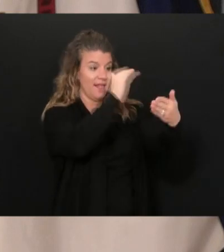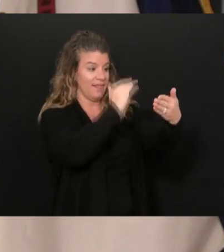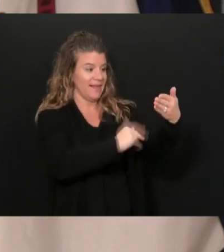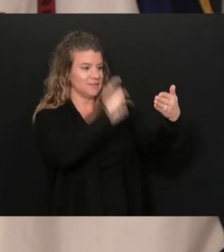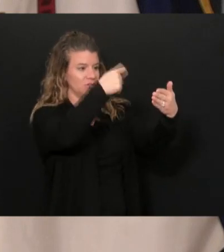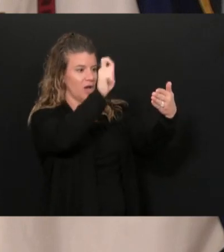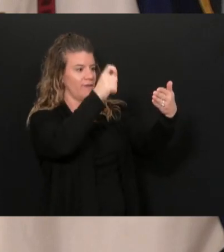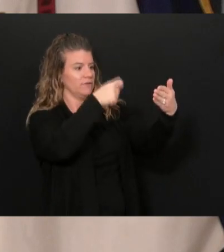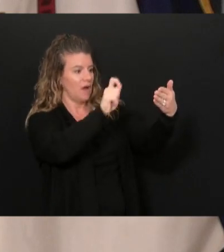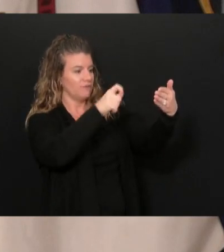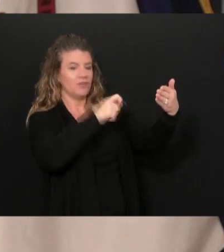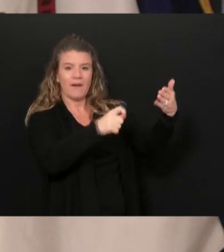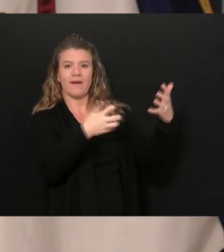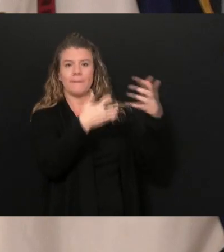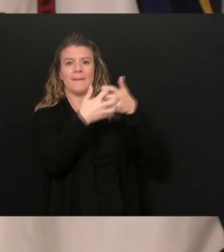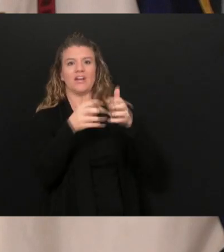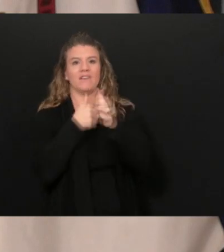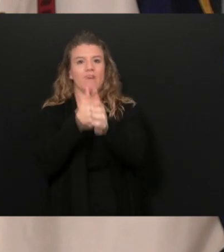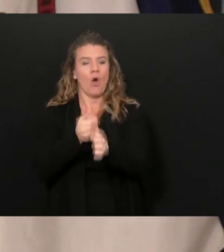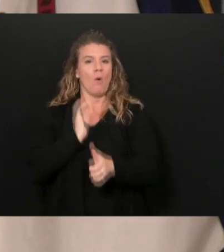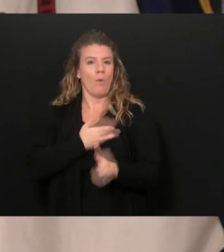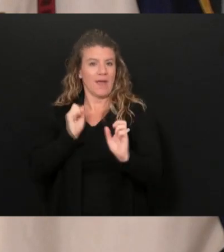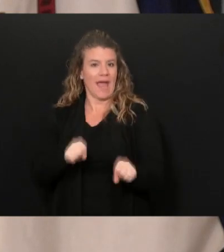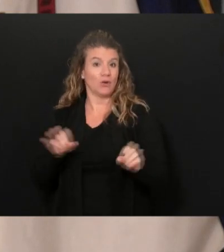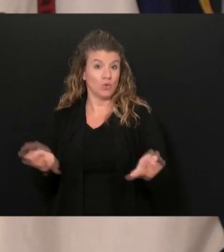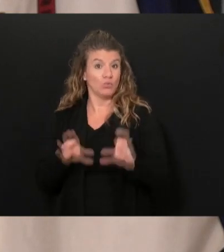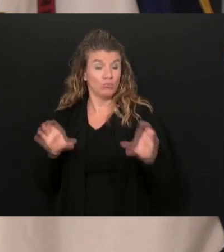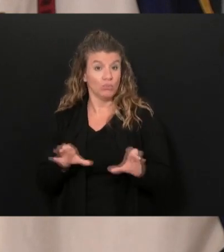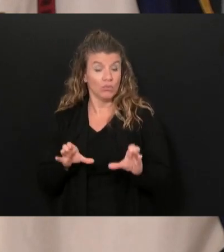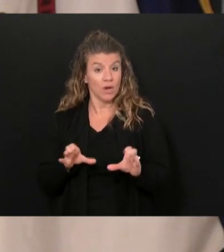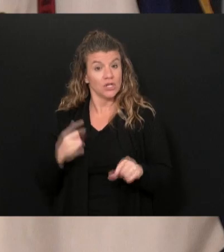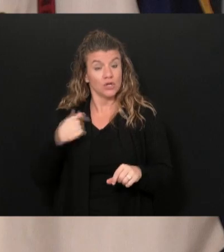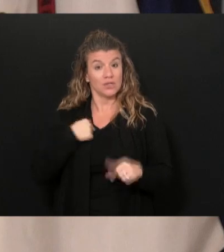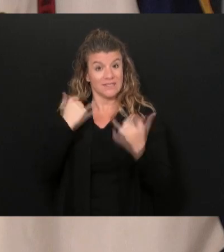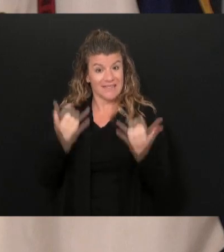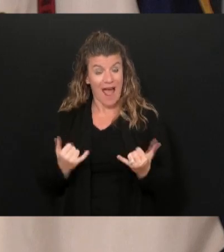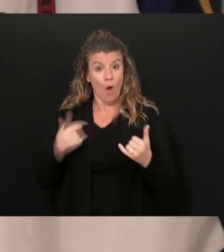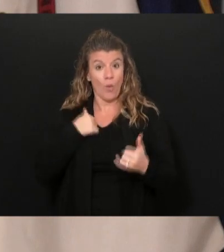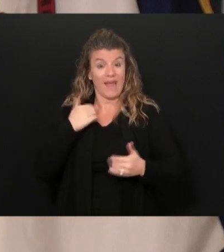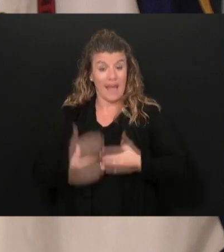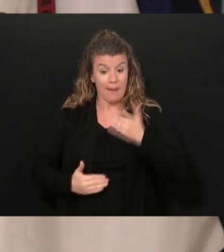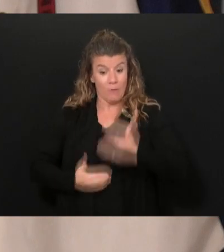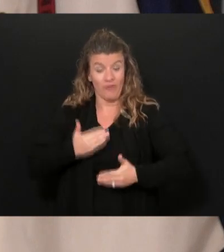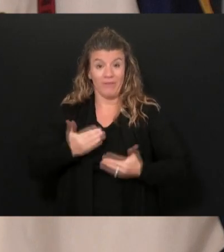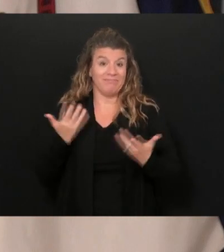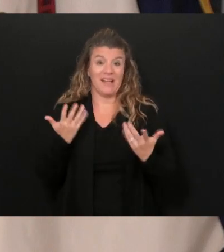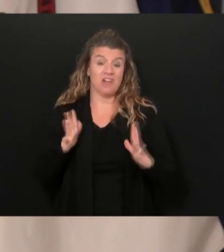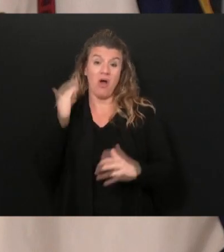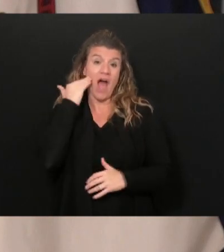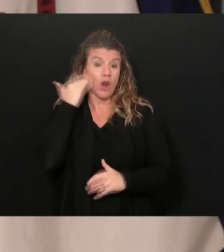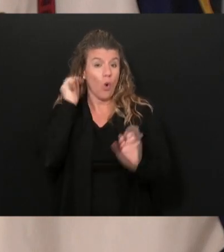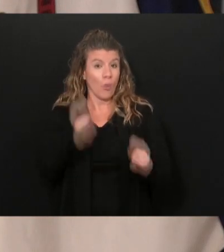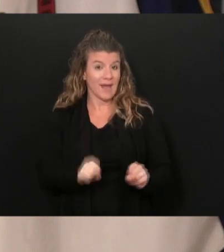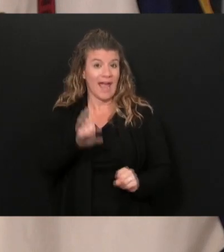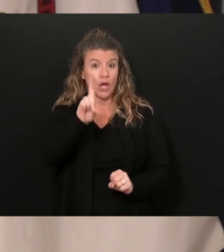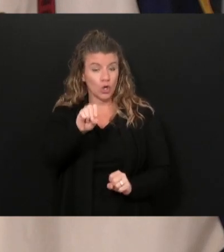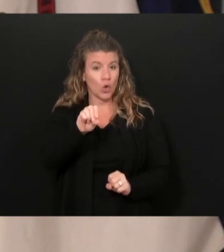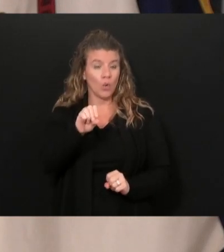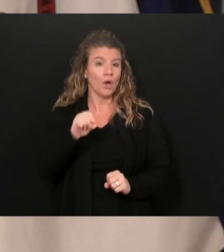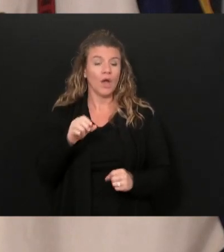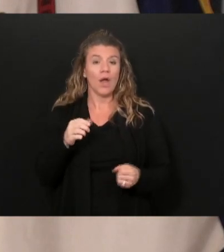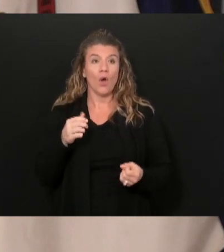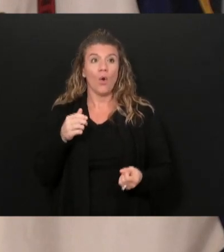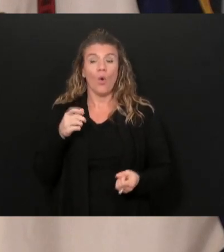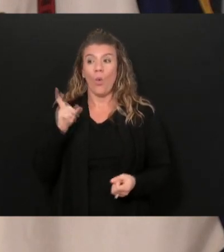guidelines that we get. And so, as we keep going forward, that's all I know I can tell you. We've got to get